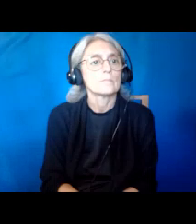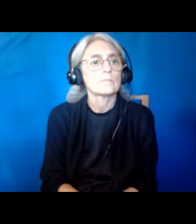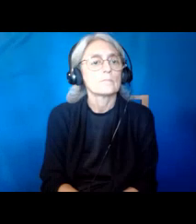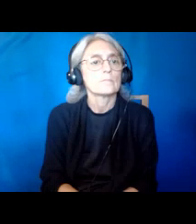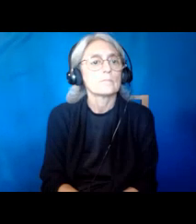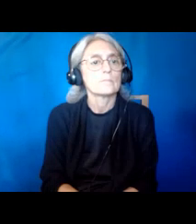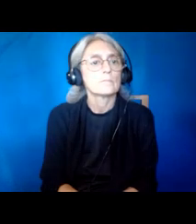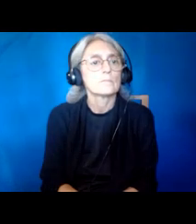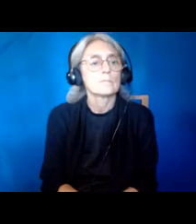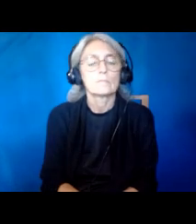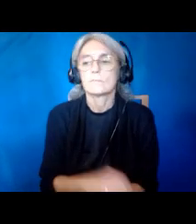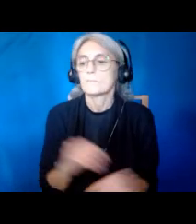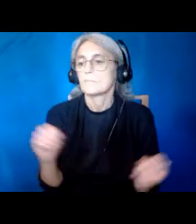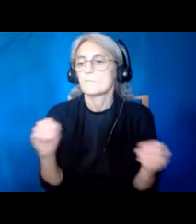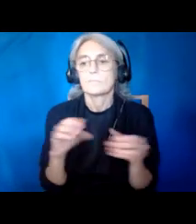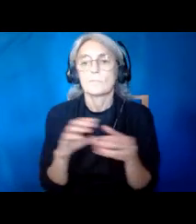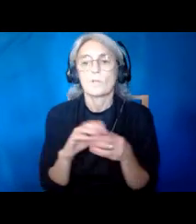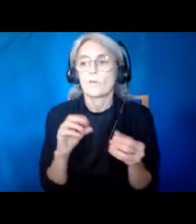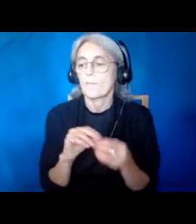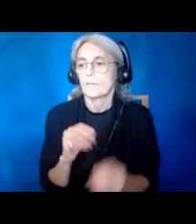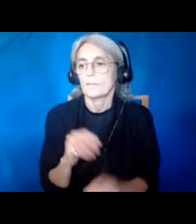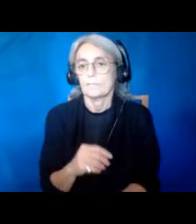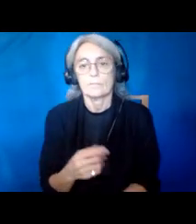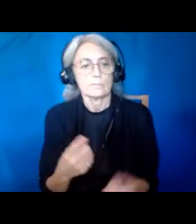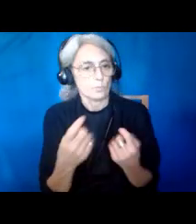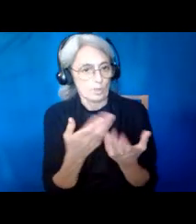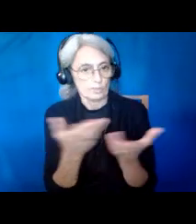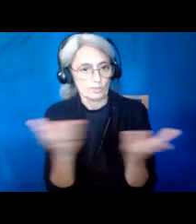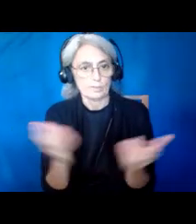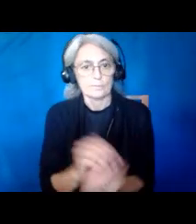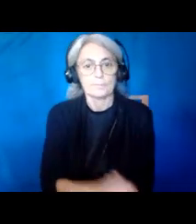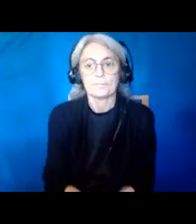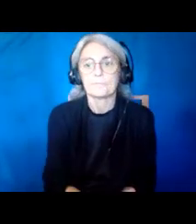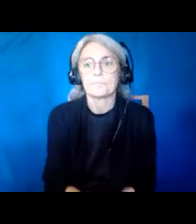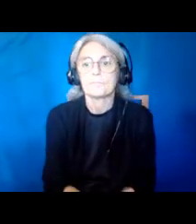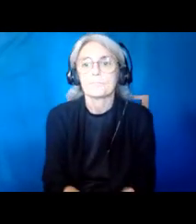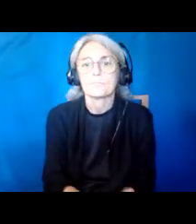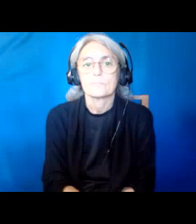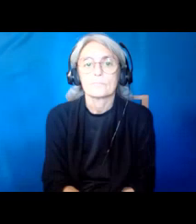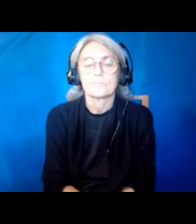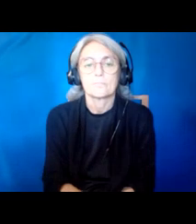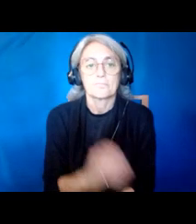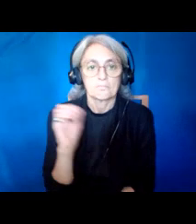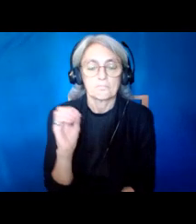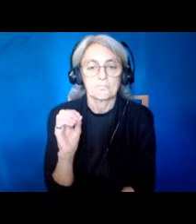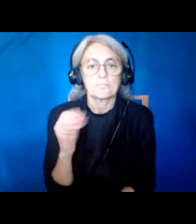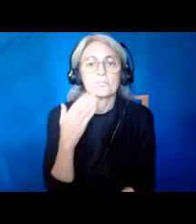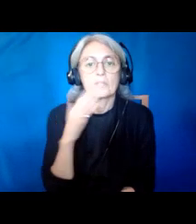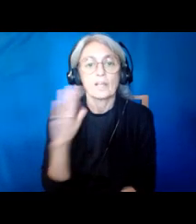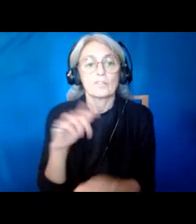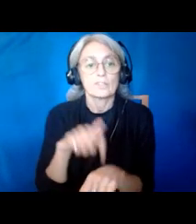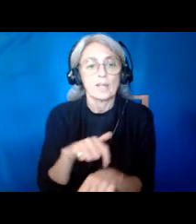comment. Thank you. All right, thank you. Any questions, comments from the dais? I hear none. Appreciate your time. Thank